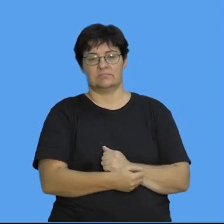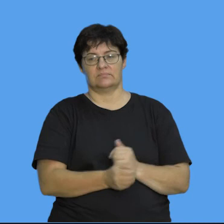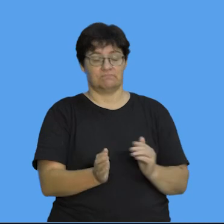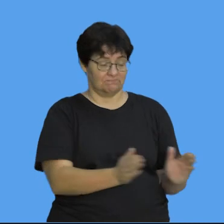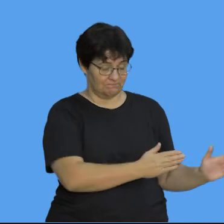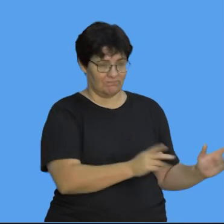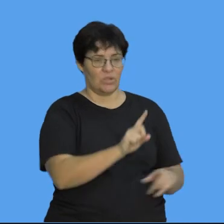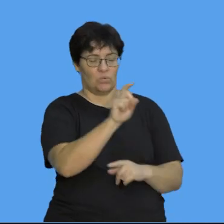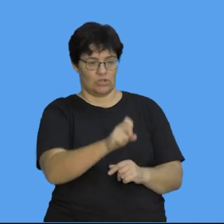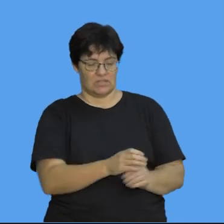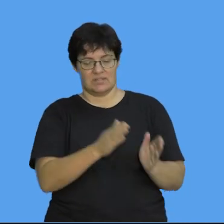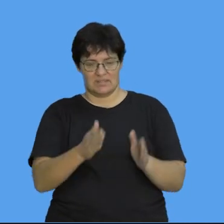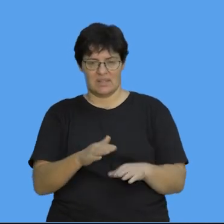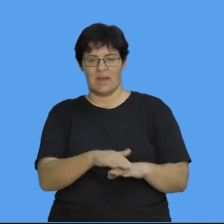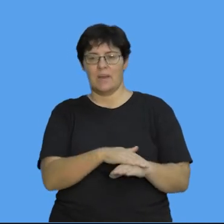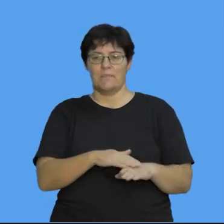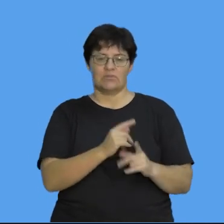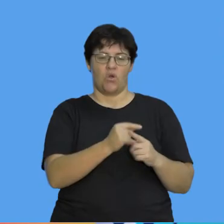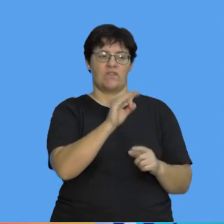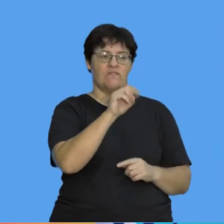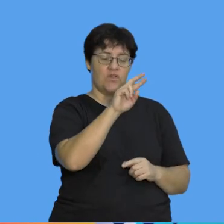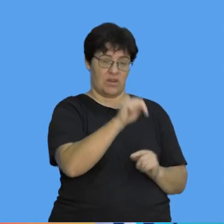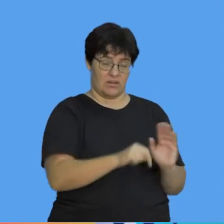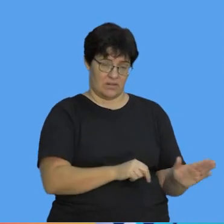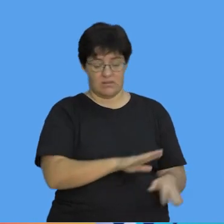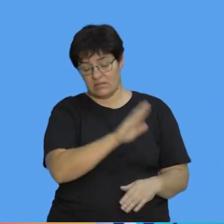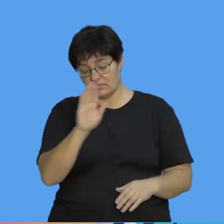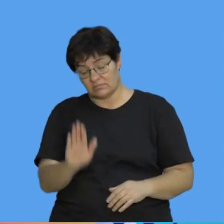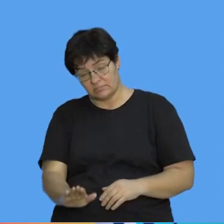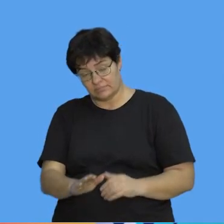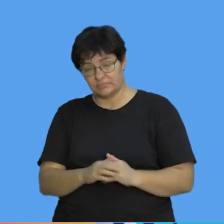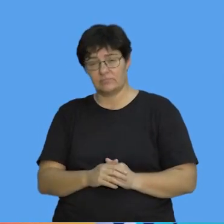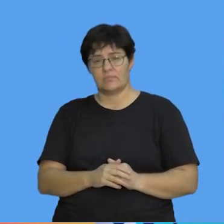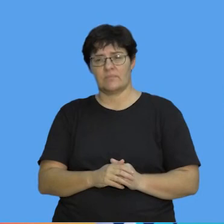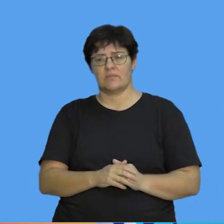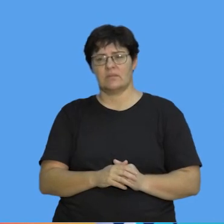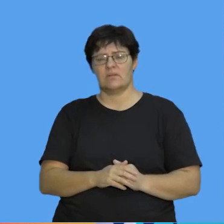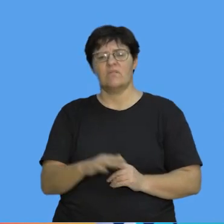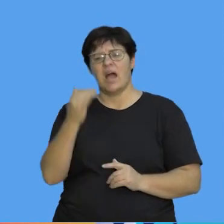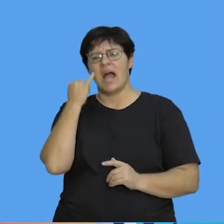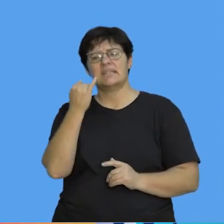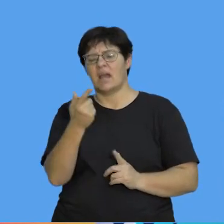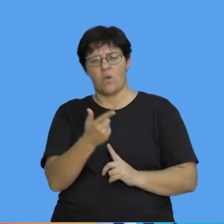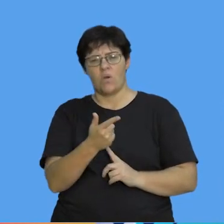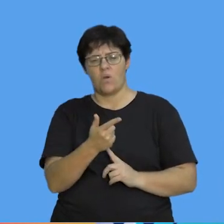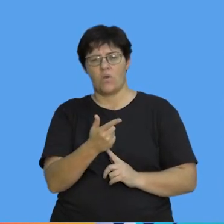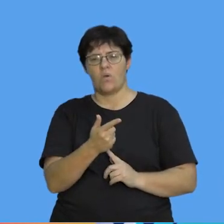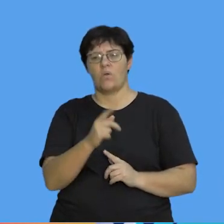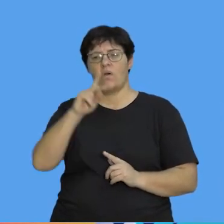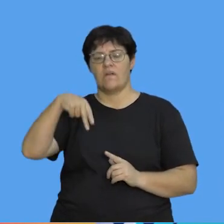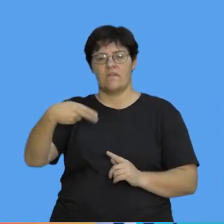Okay, that was that question, basically on the fern. The next question is that whole idea of